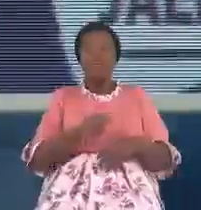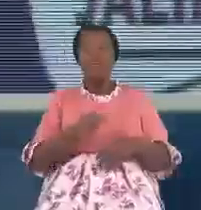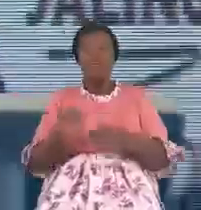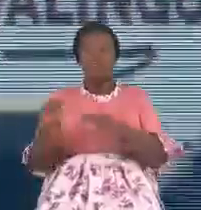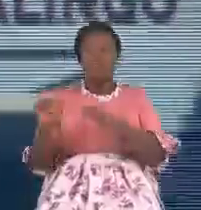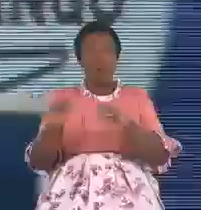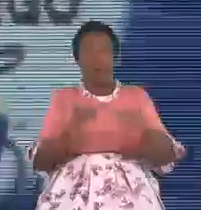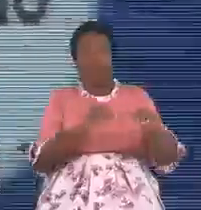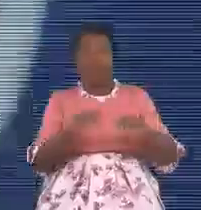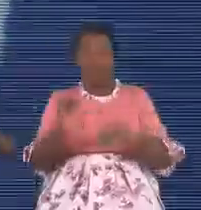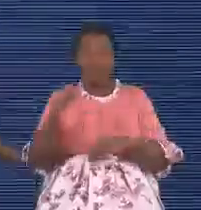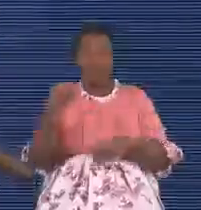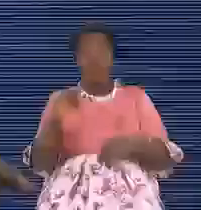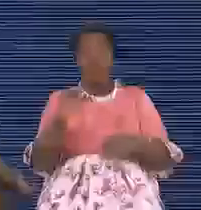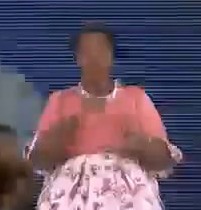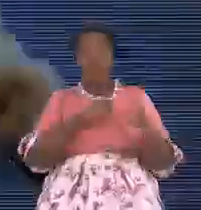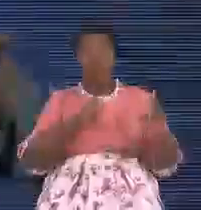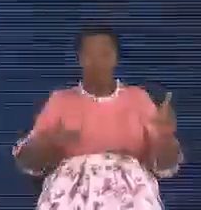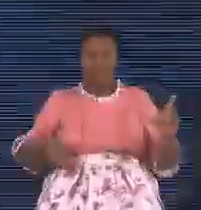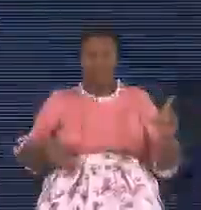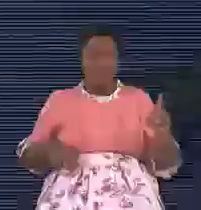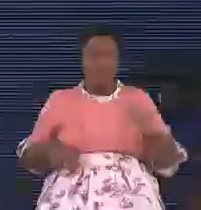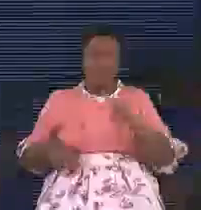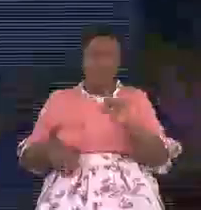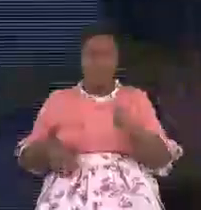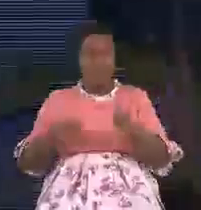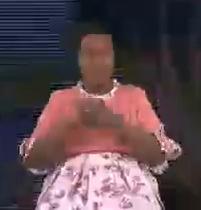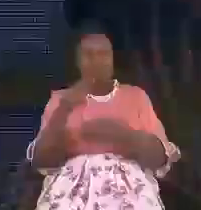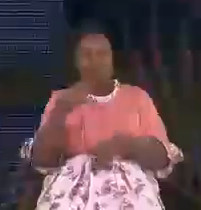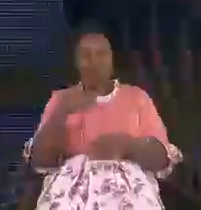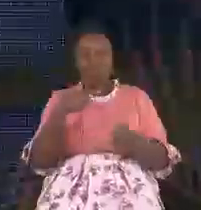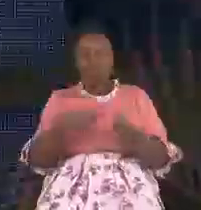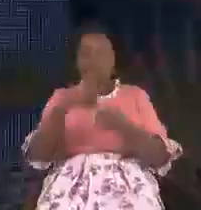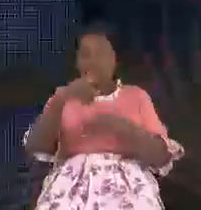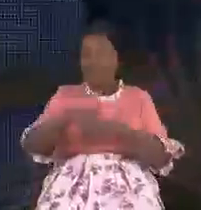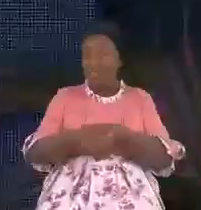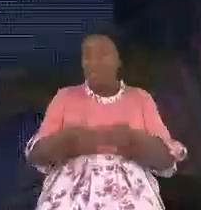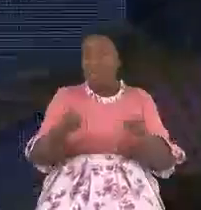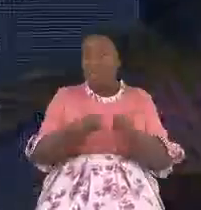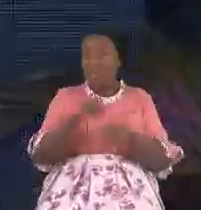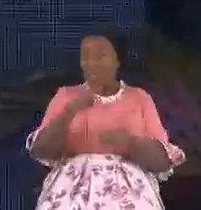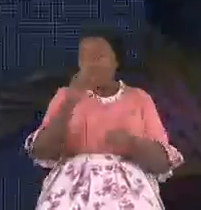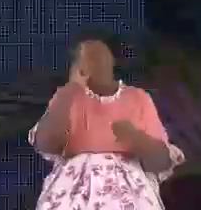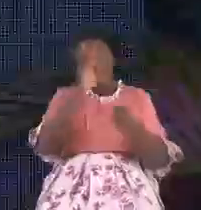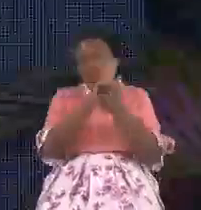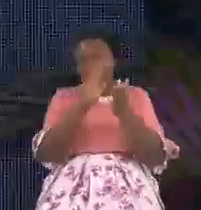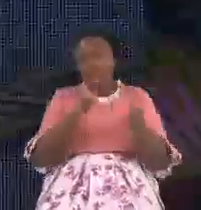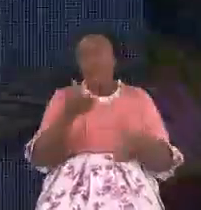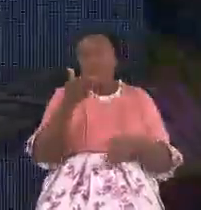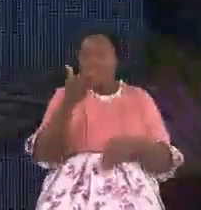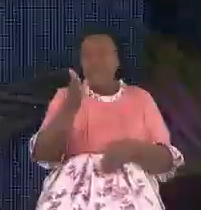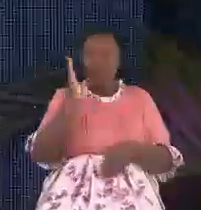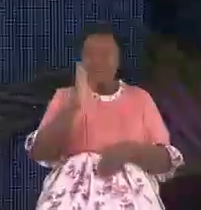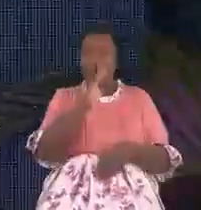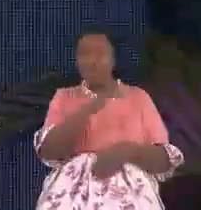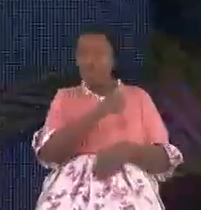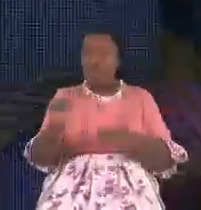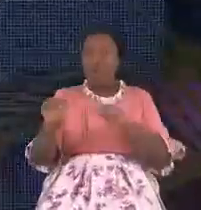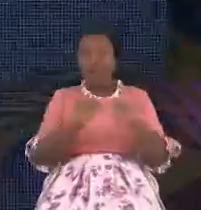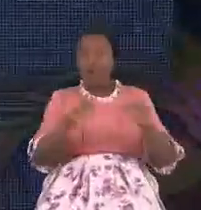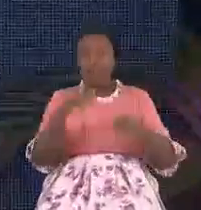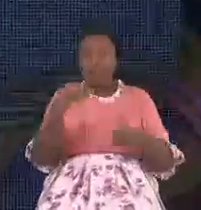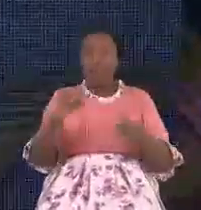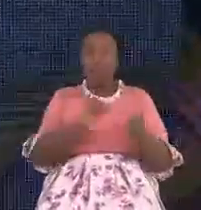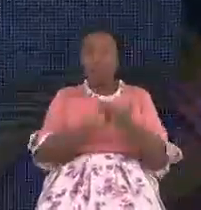says tonight as you believe there will be a performance of those things with